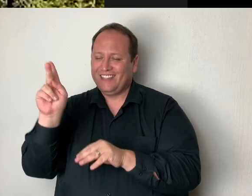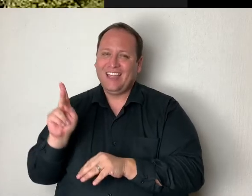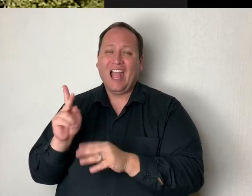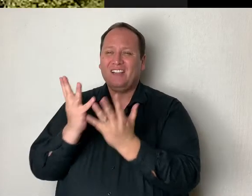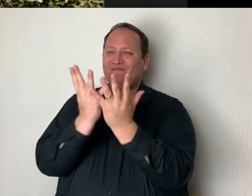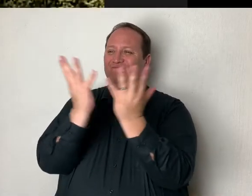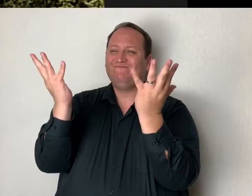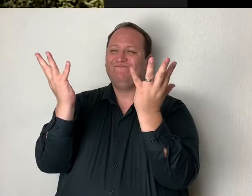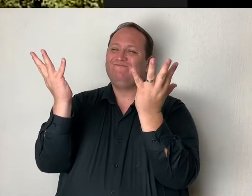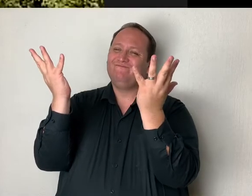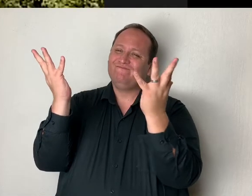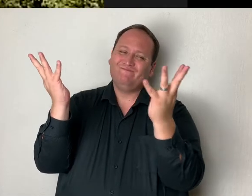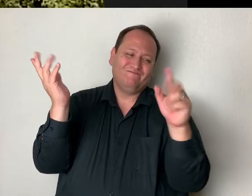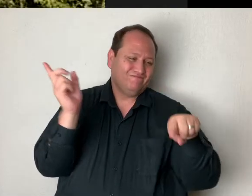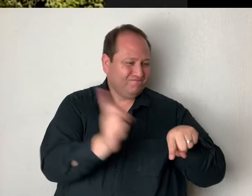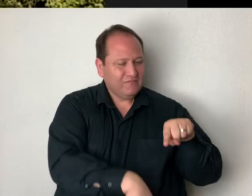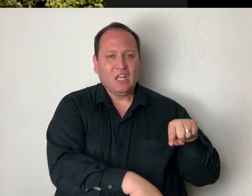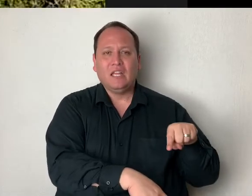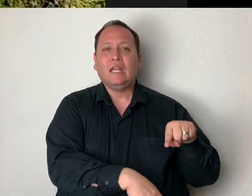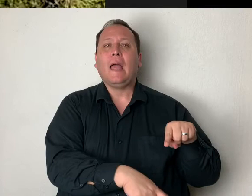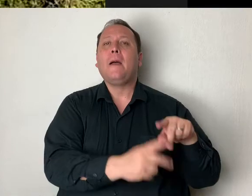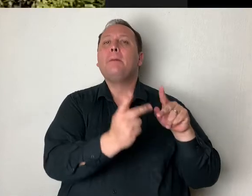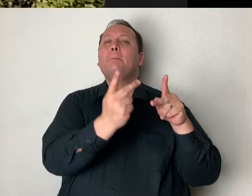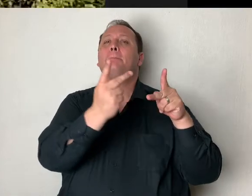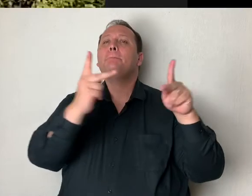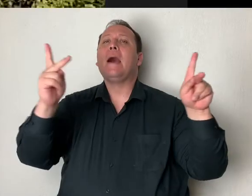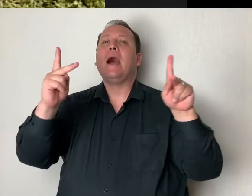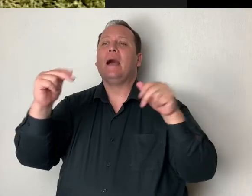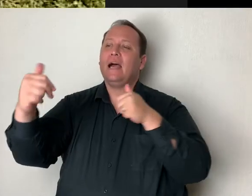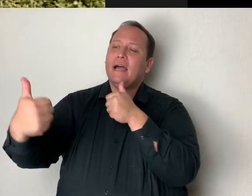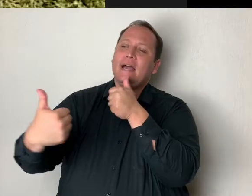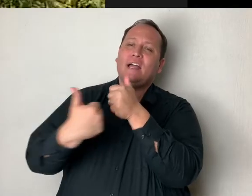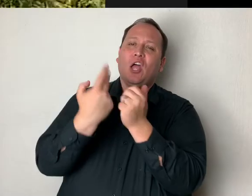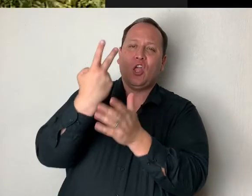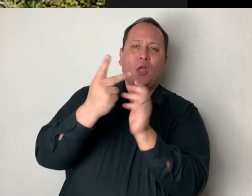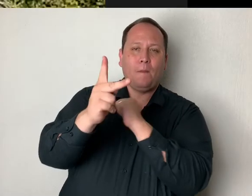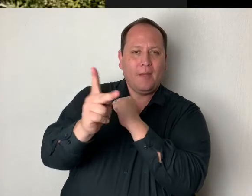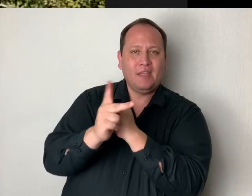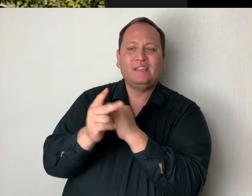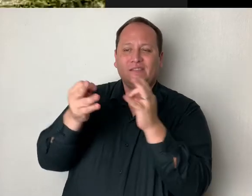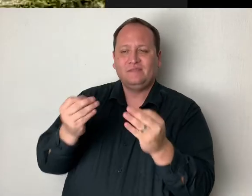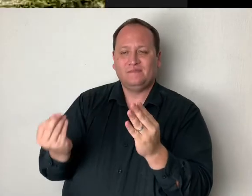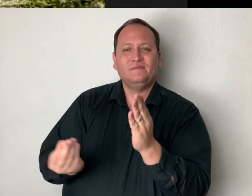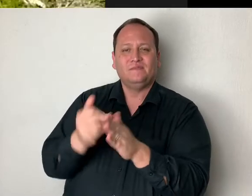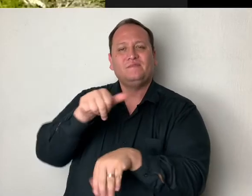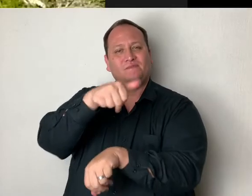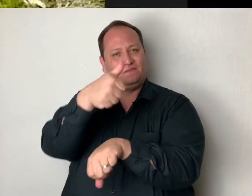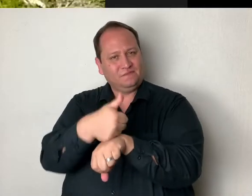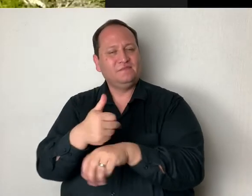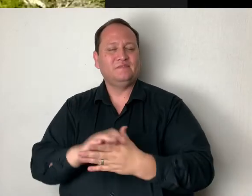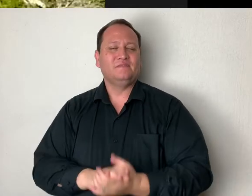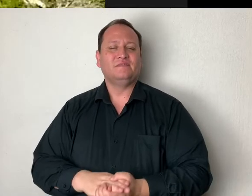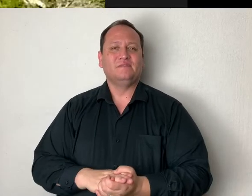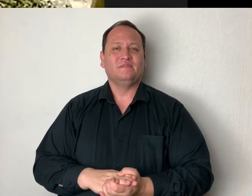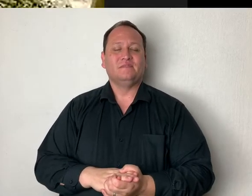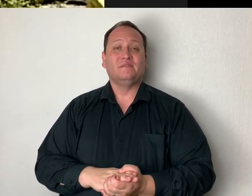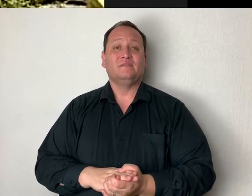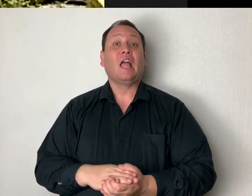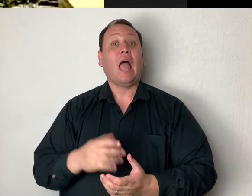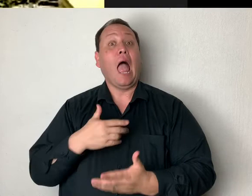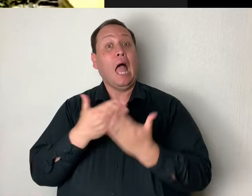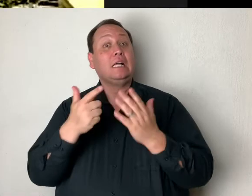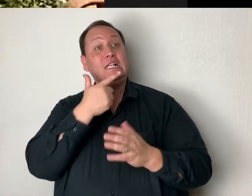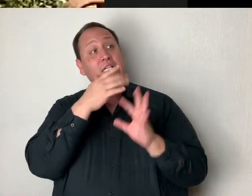que tengamos un parque binacional, ¿verdad? Entonces, I'll say it in English now. My name's